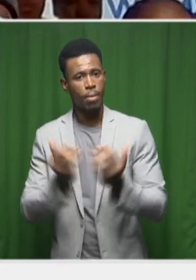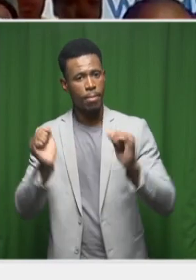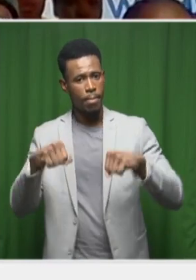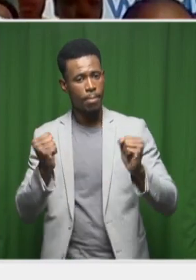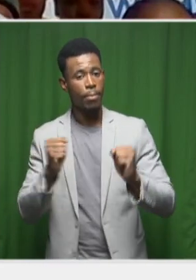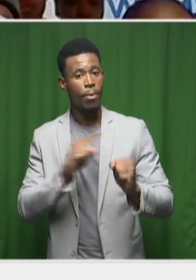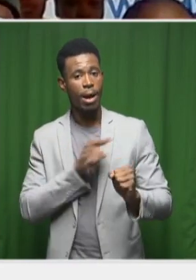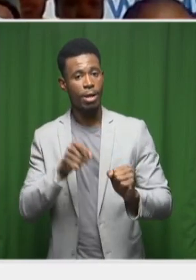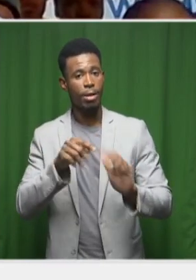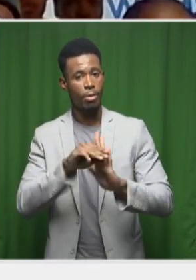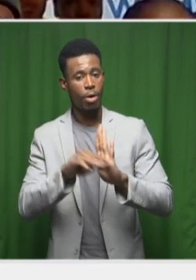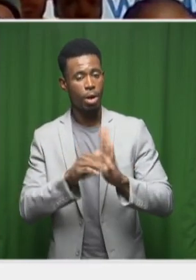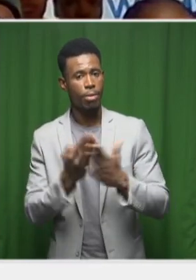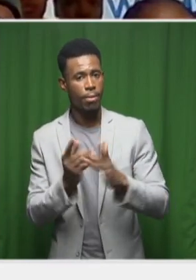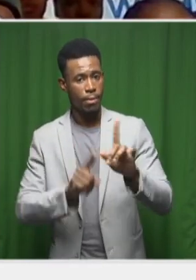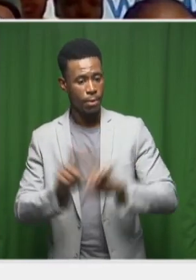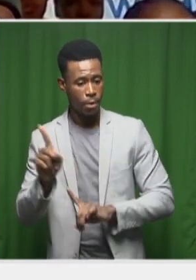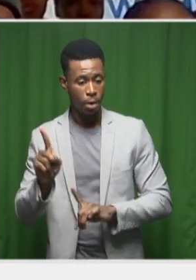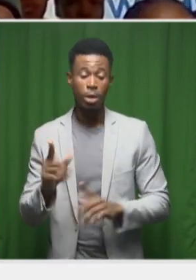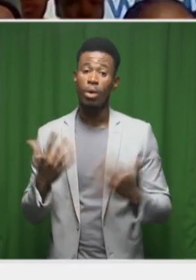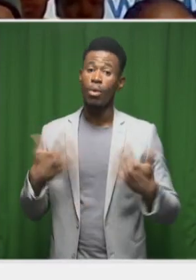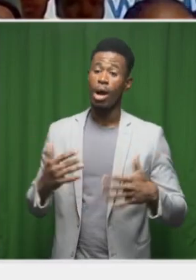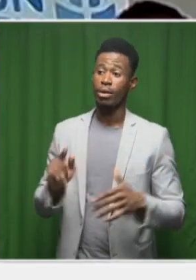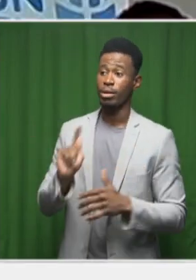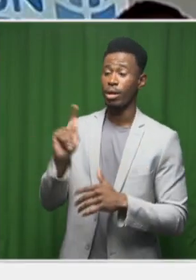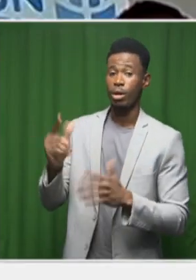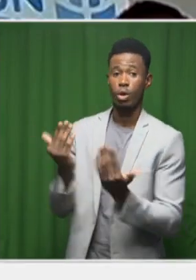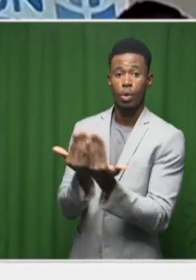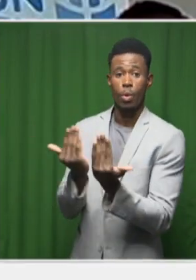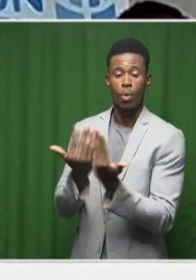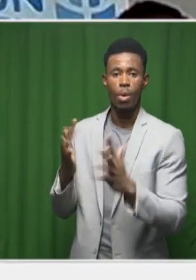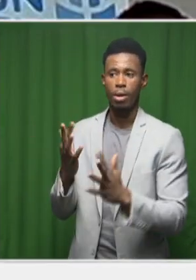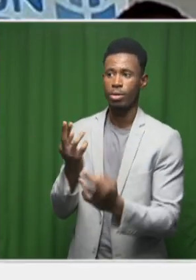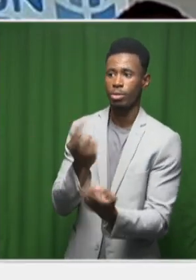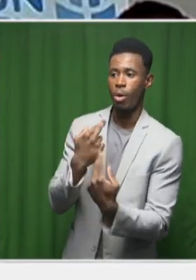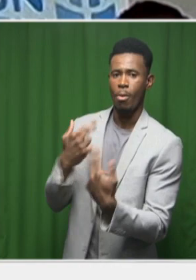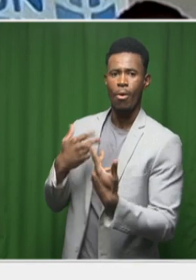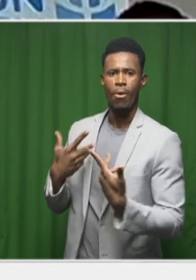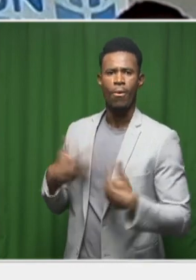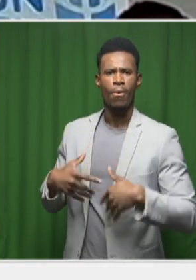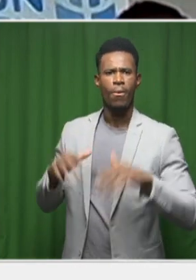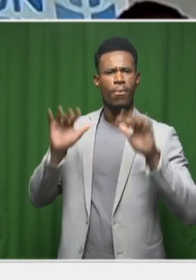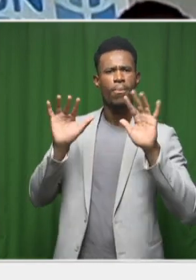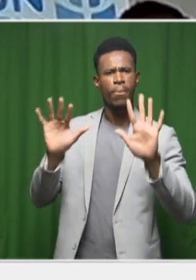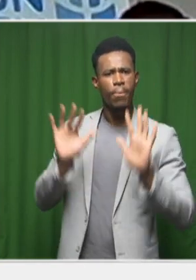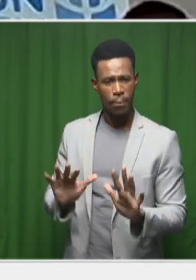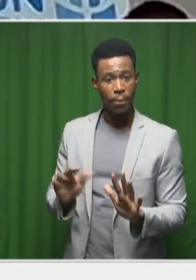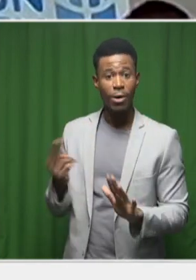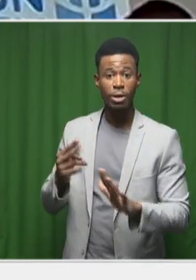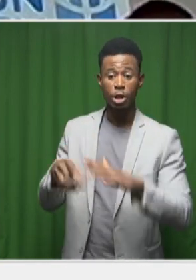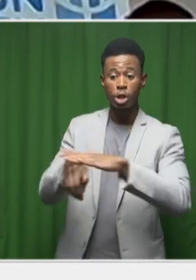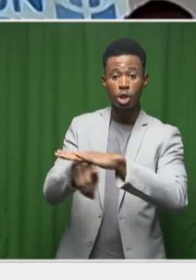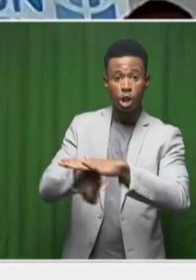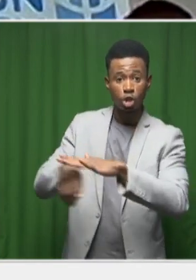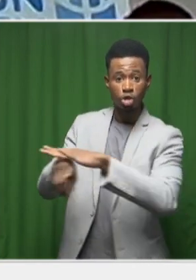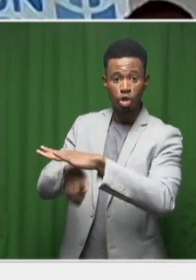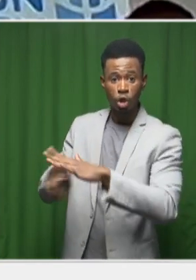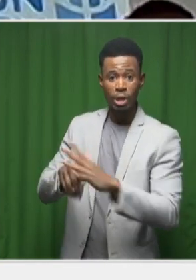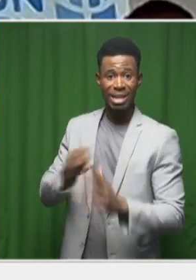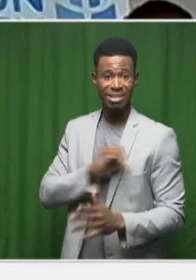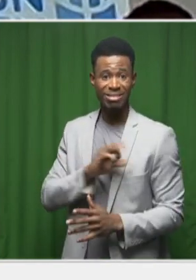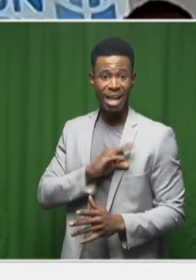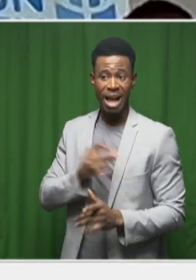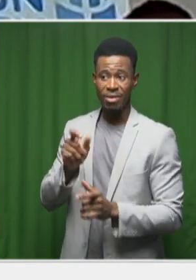It has been phenomenal. They have the pulse and the district people that we have been working with them to just get